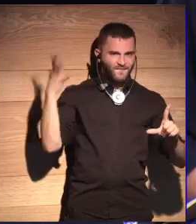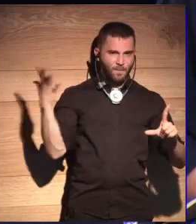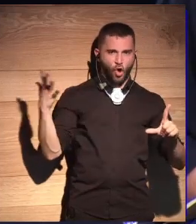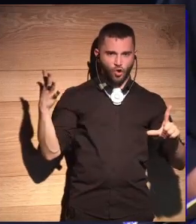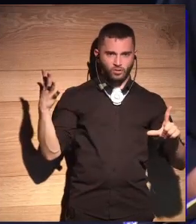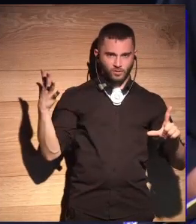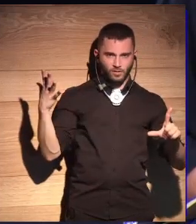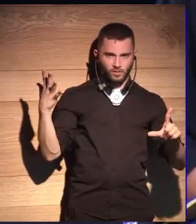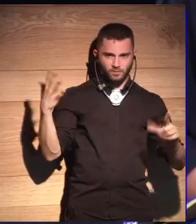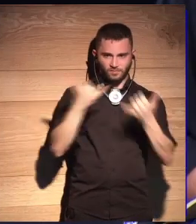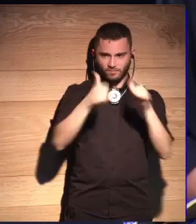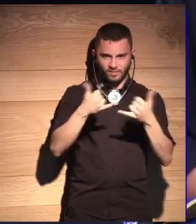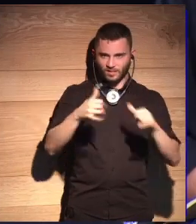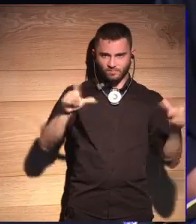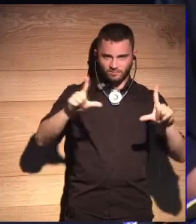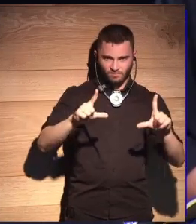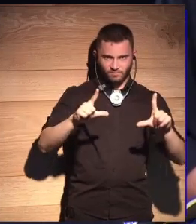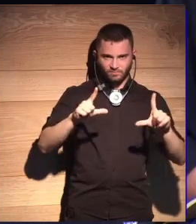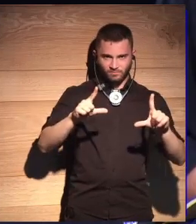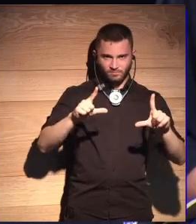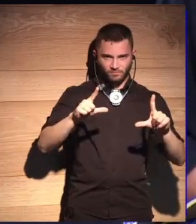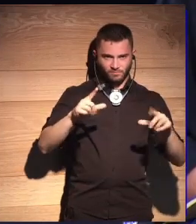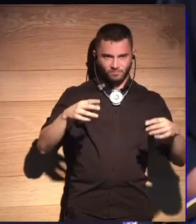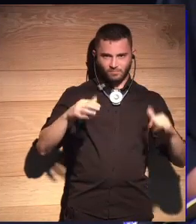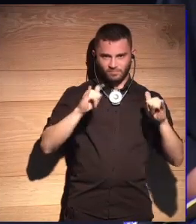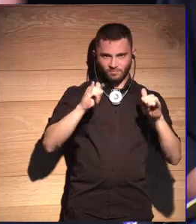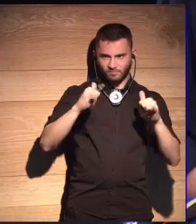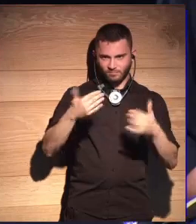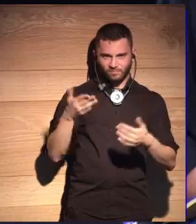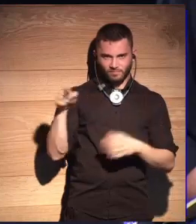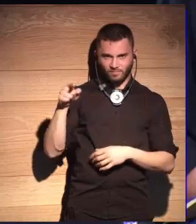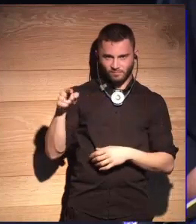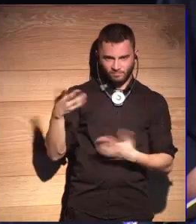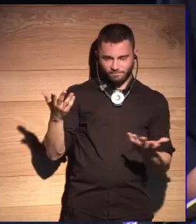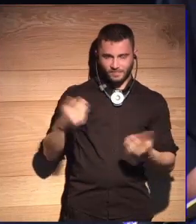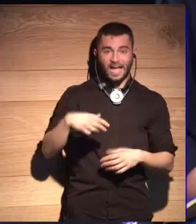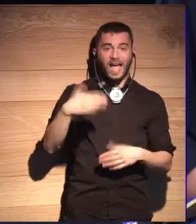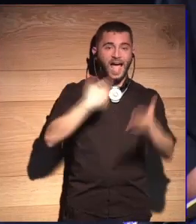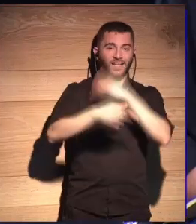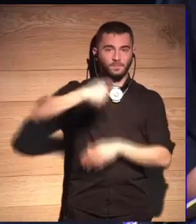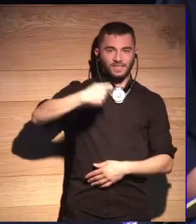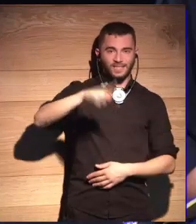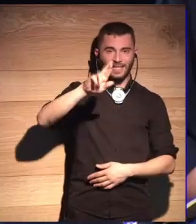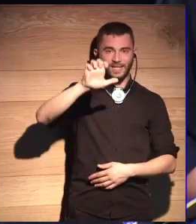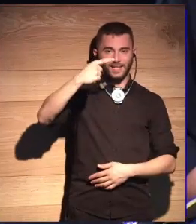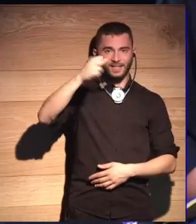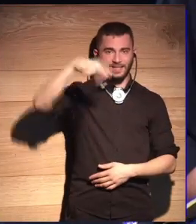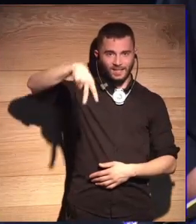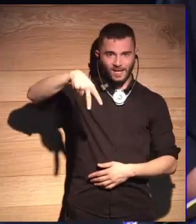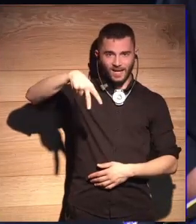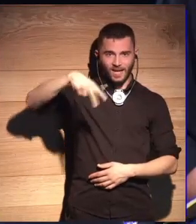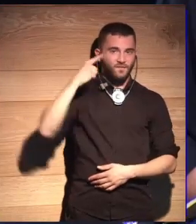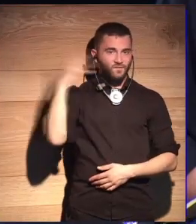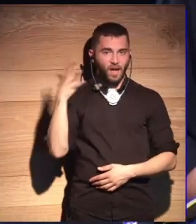industry, and again, Reagan came before this, so it's not new that a type of sort of screen-based celebrity becomes a politician. But I think